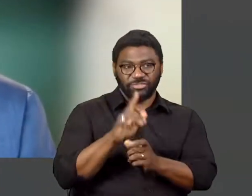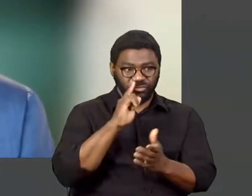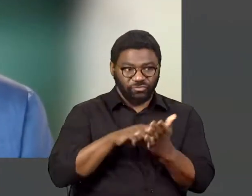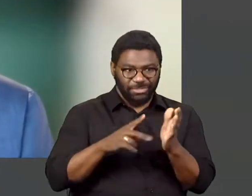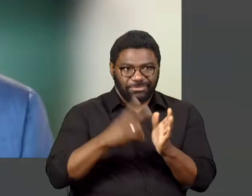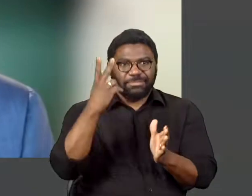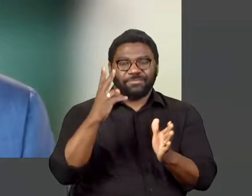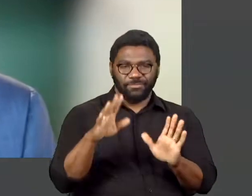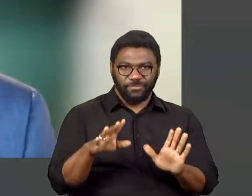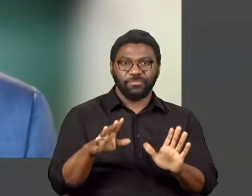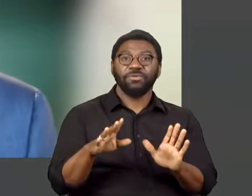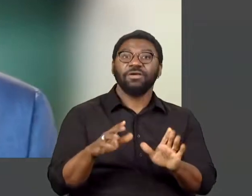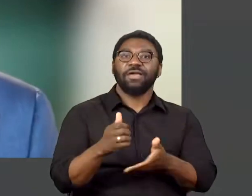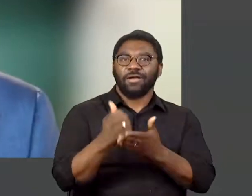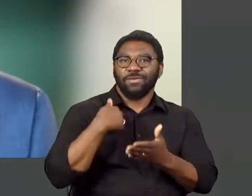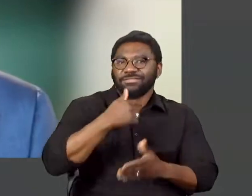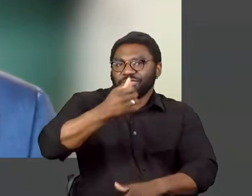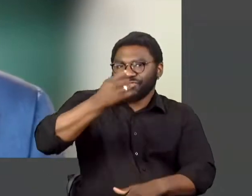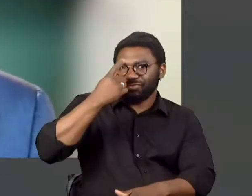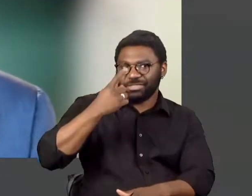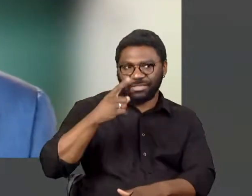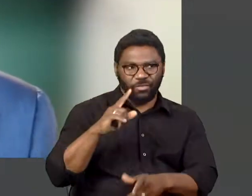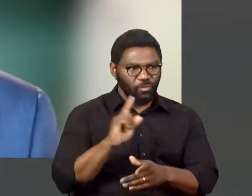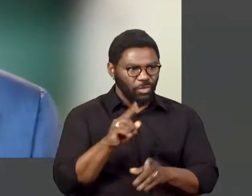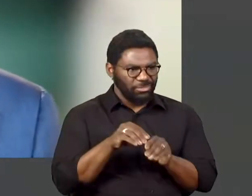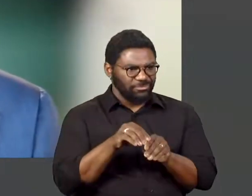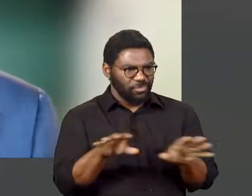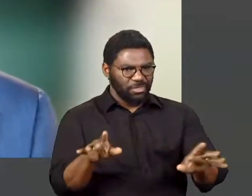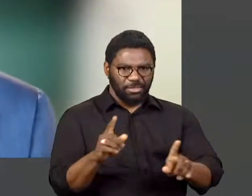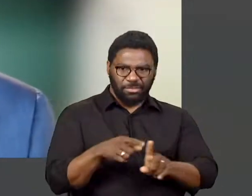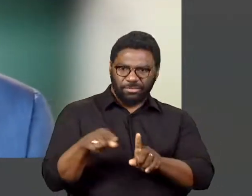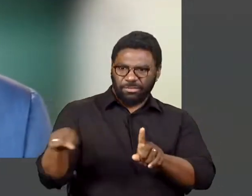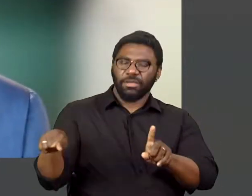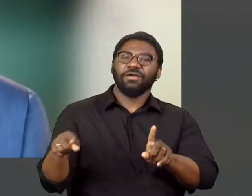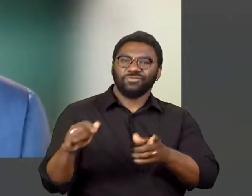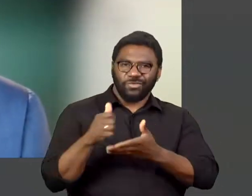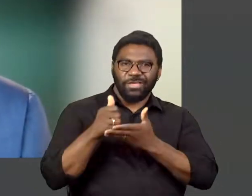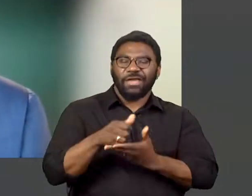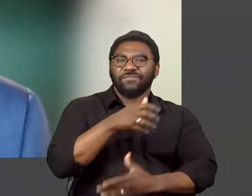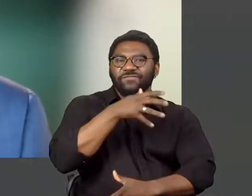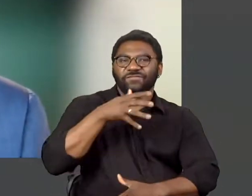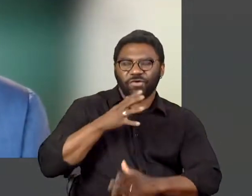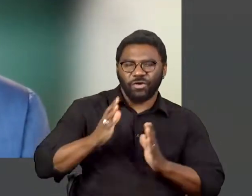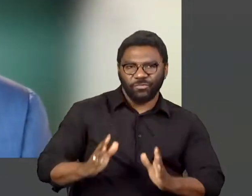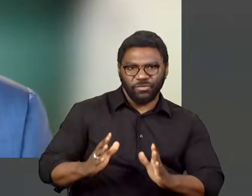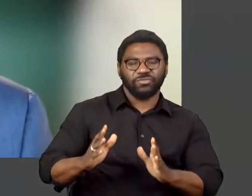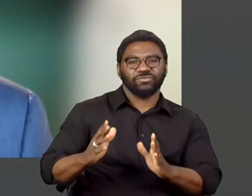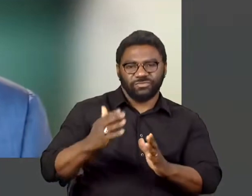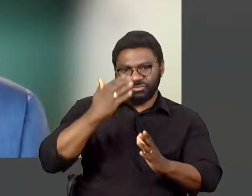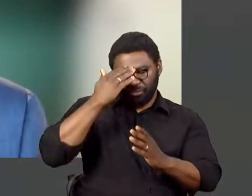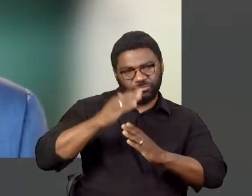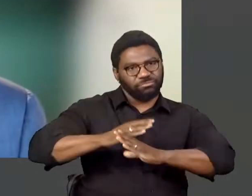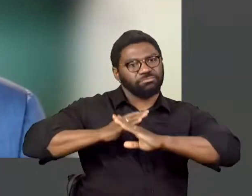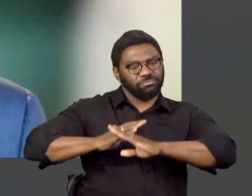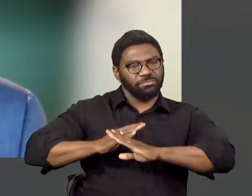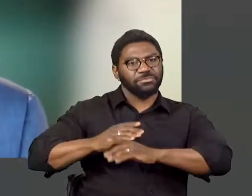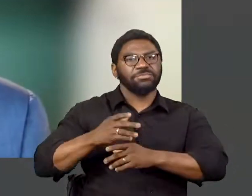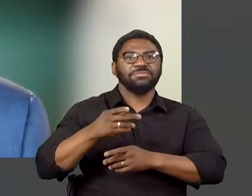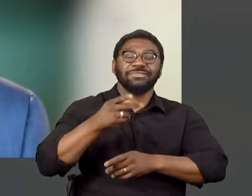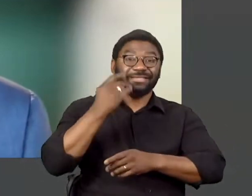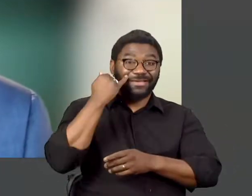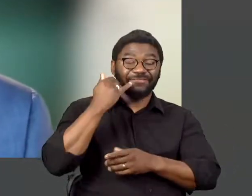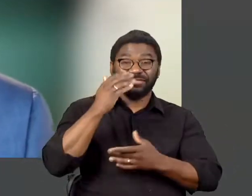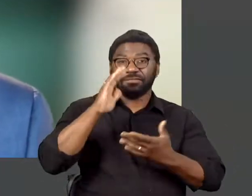understand where the disease is spread so that we can work with farmers to help them put in place enhanced biosecurity measures and treat the cows that may become